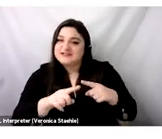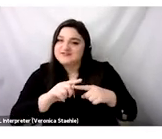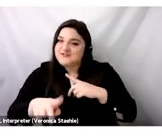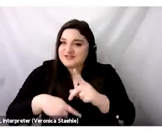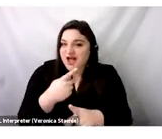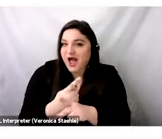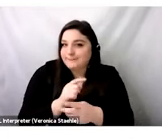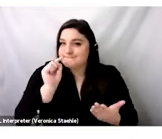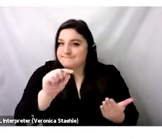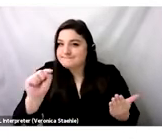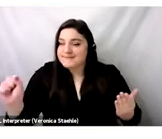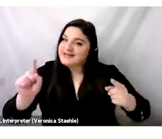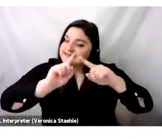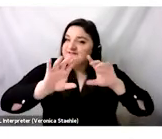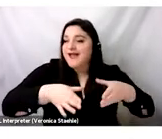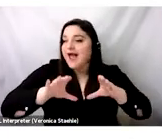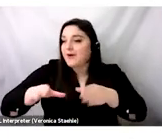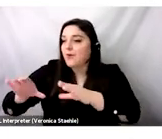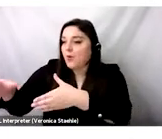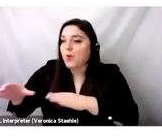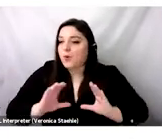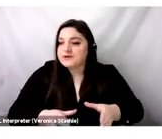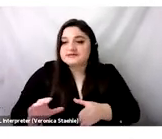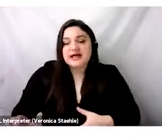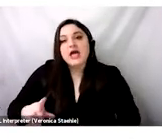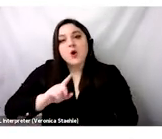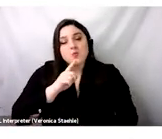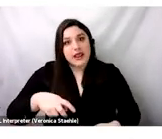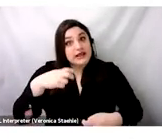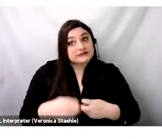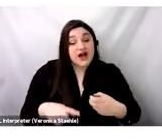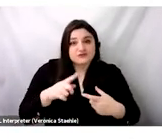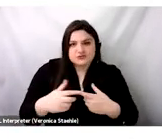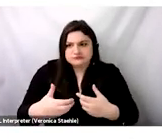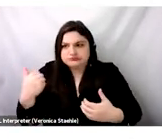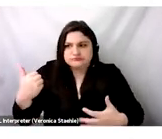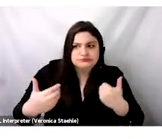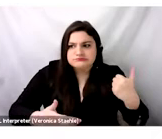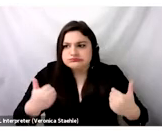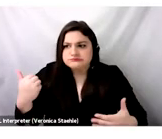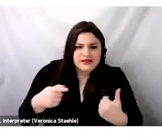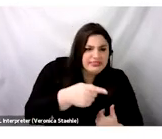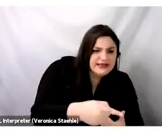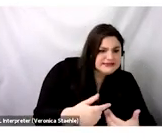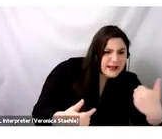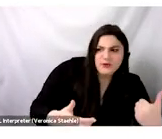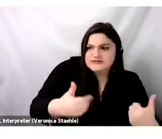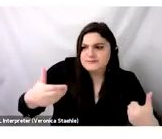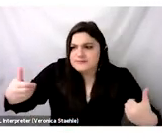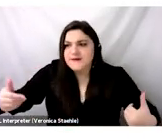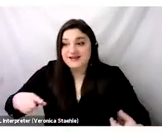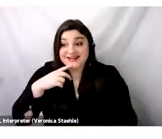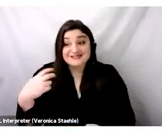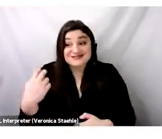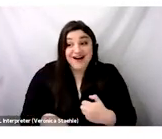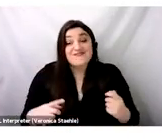extruded because it's really difficult to sort, and it is essentially this complication